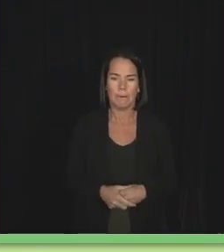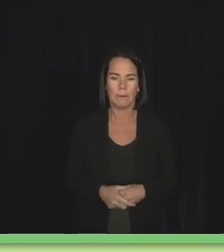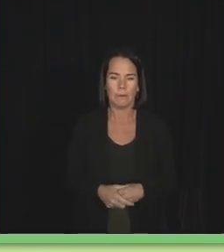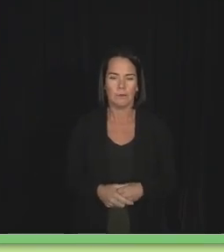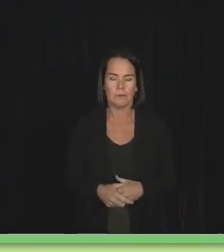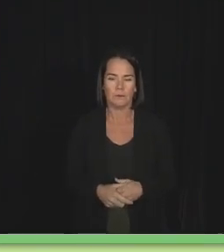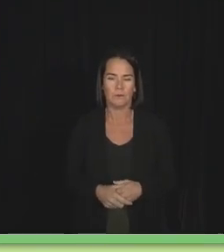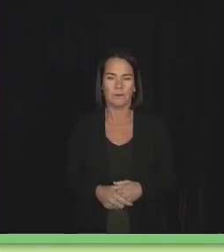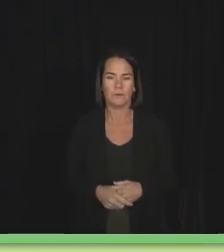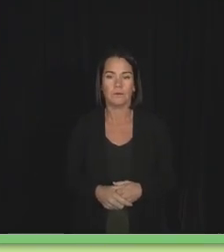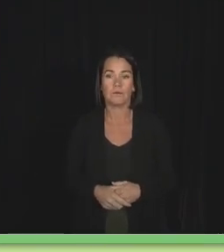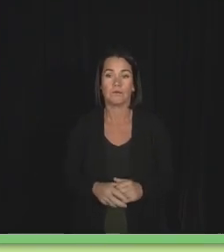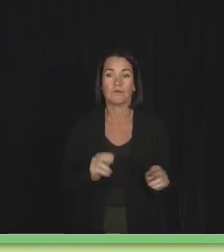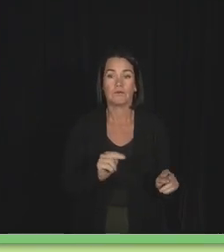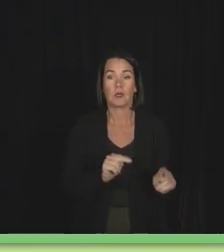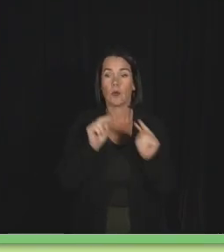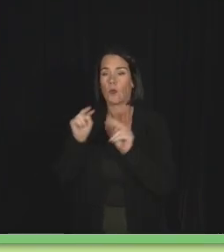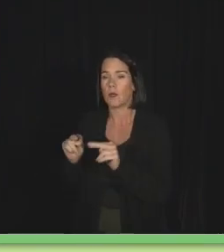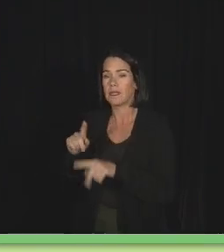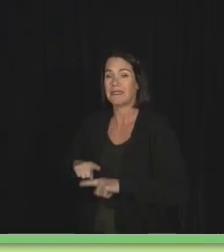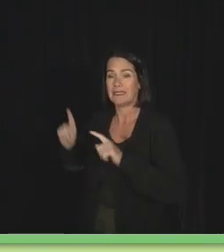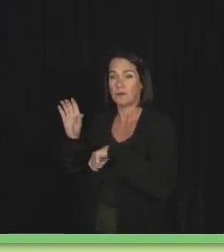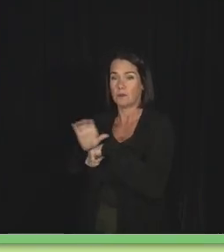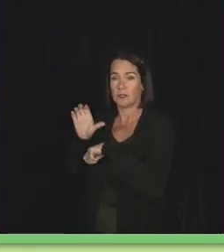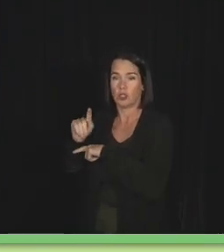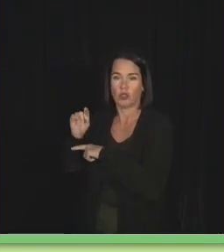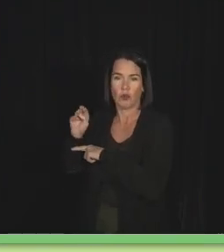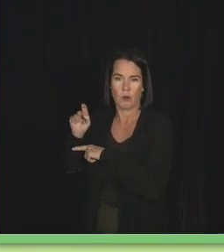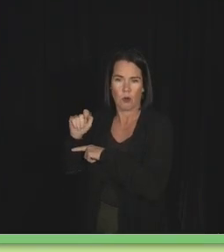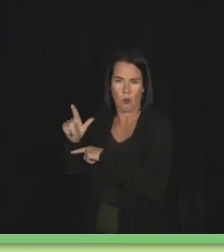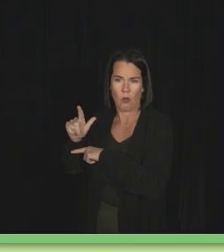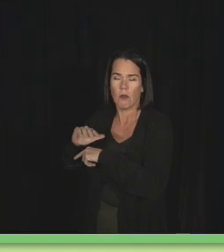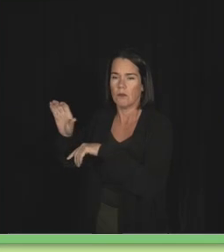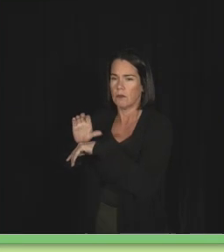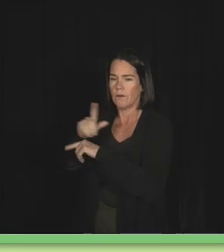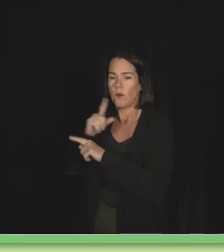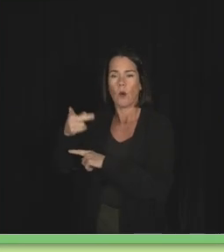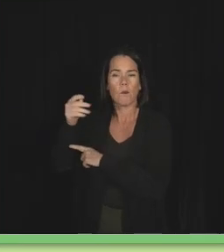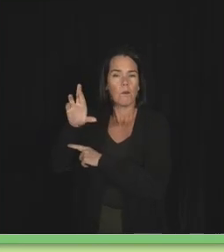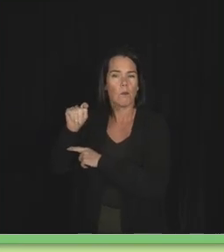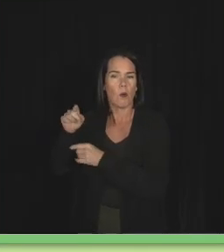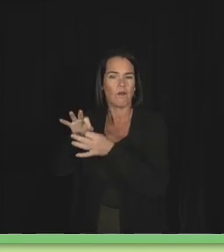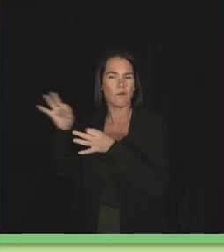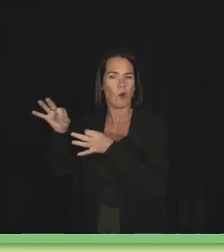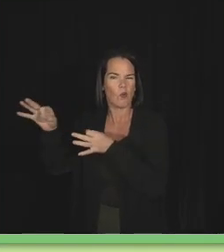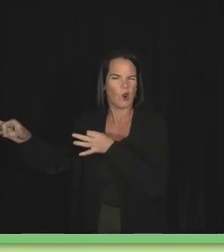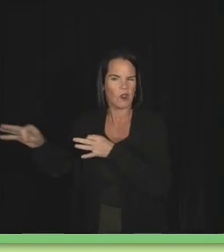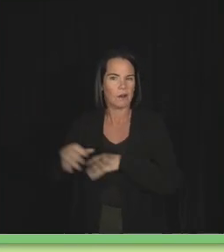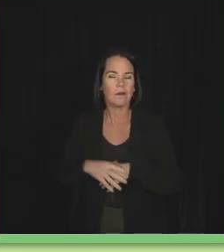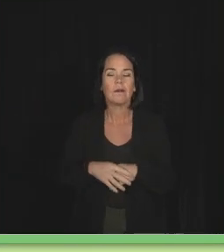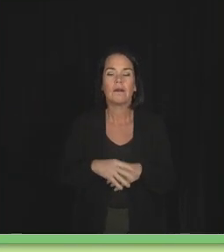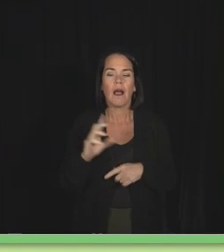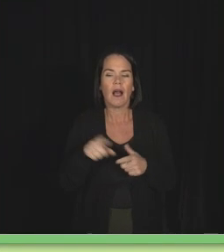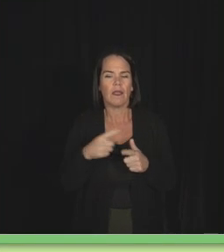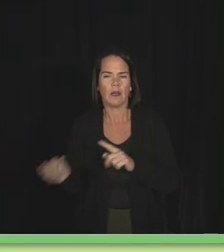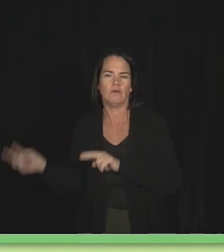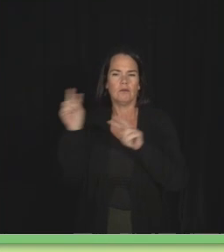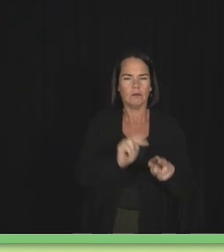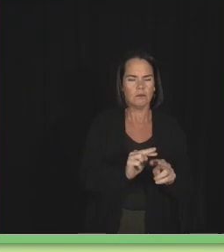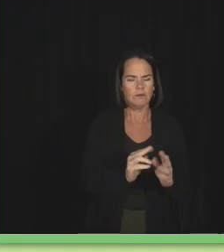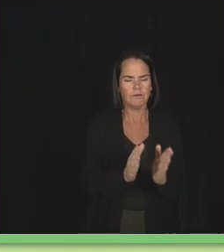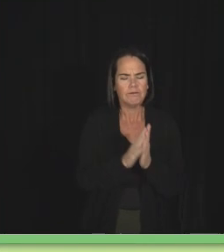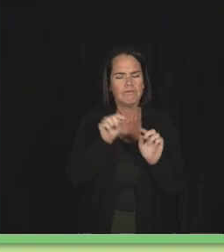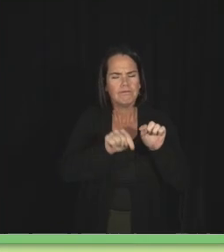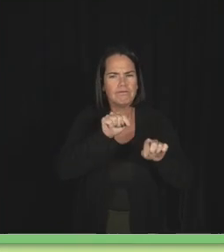So I go to another terminal to do port forwarding, and then I go back, and then I can start asking the model